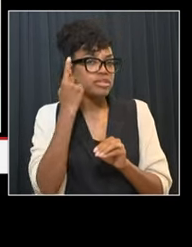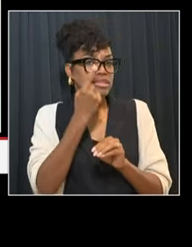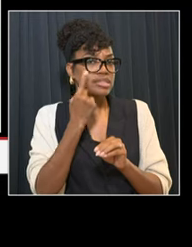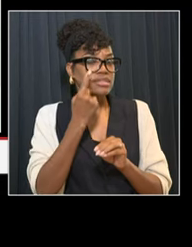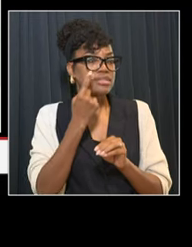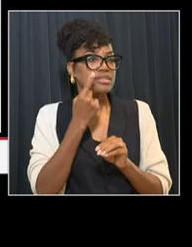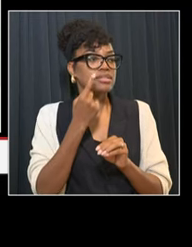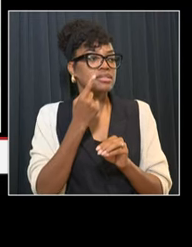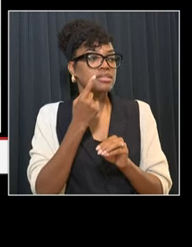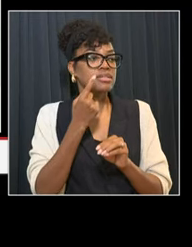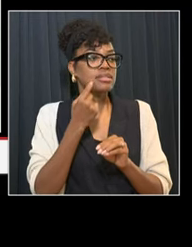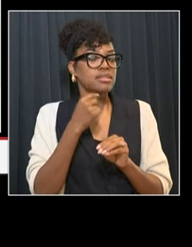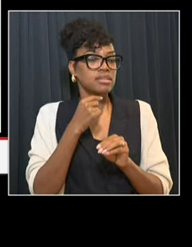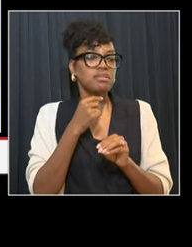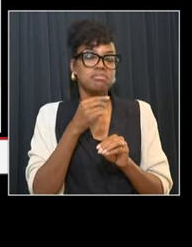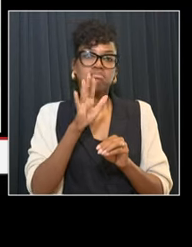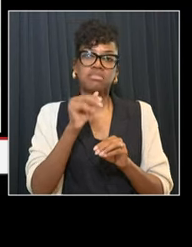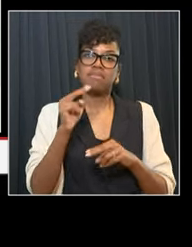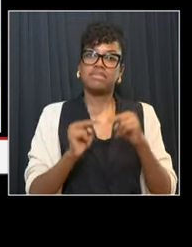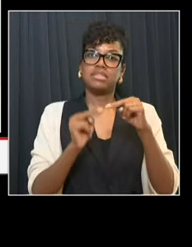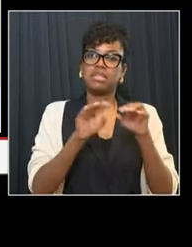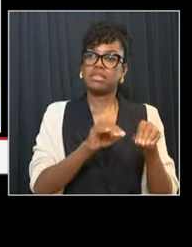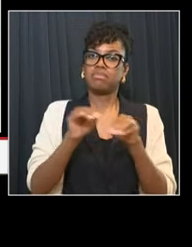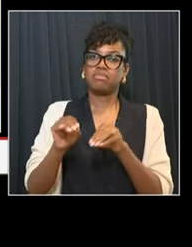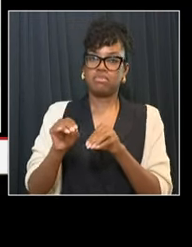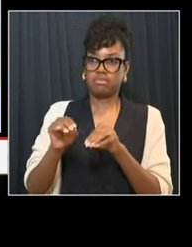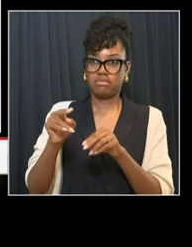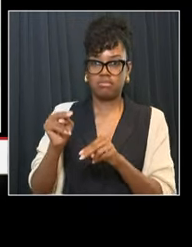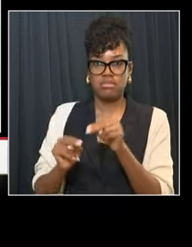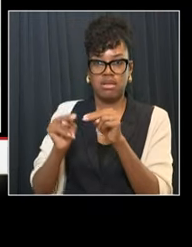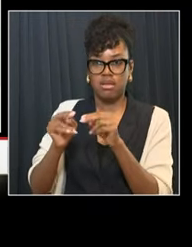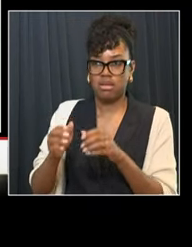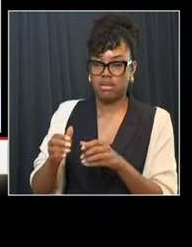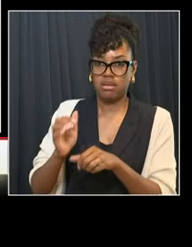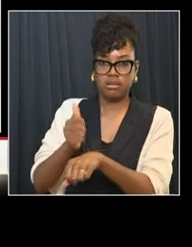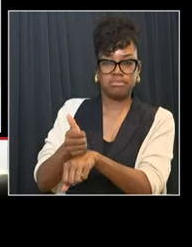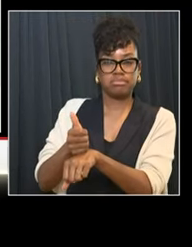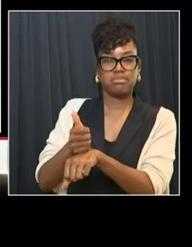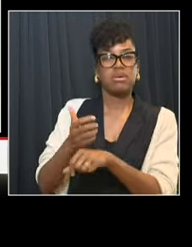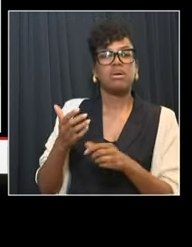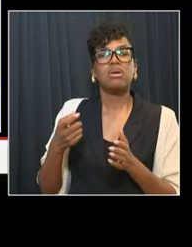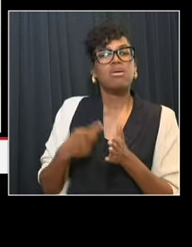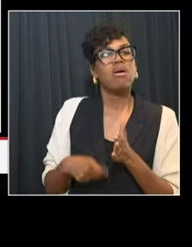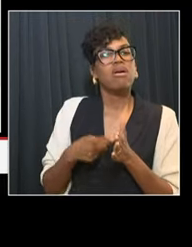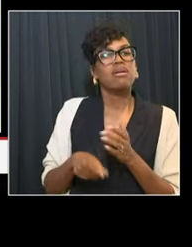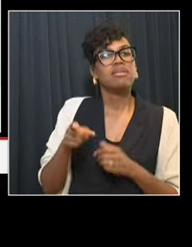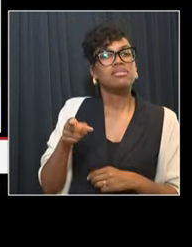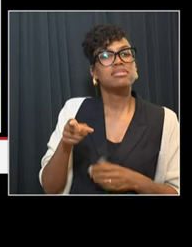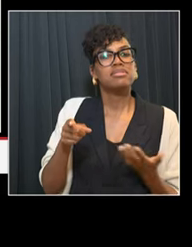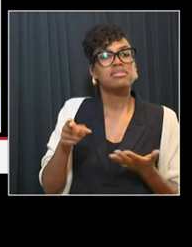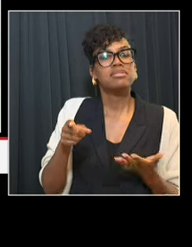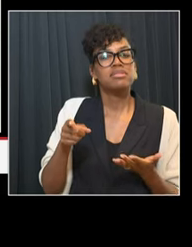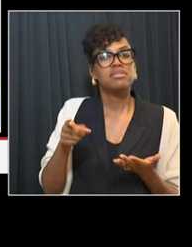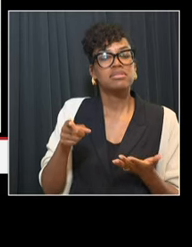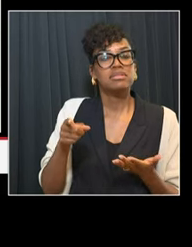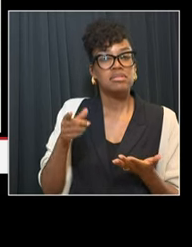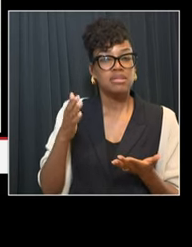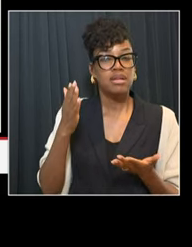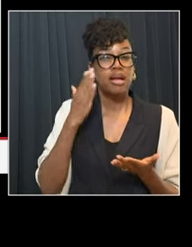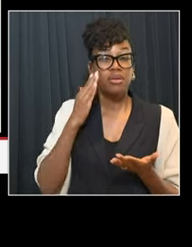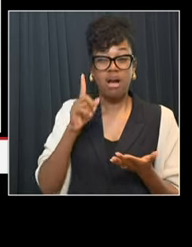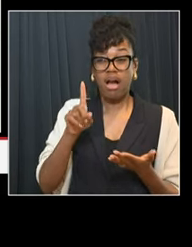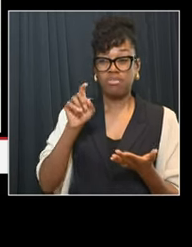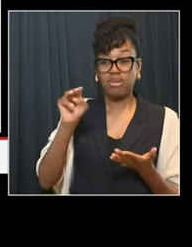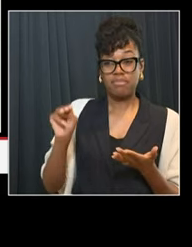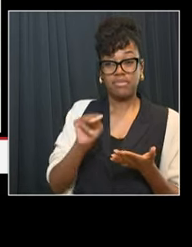thinking about that facility, what is your new price tag for that? Because we had a clear about $100 million if